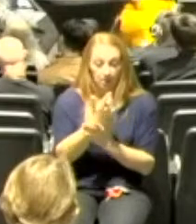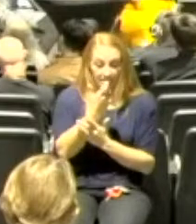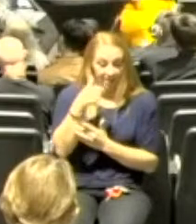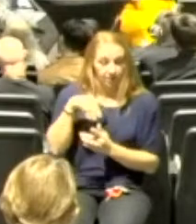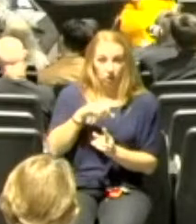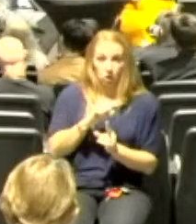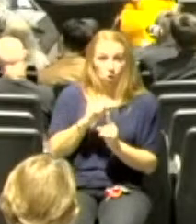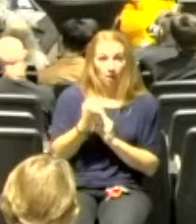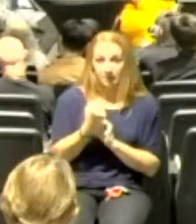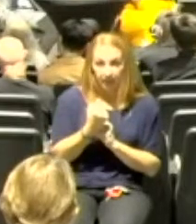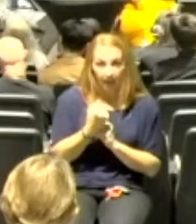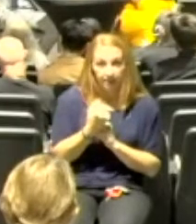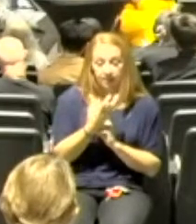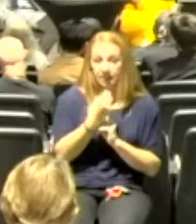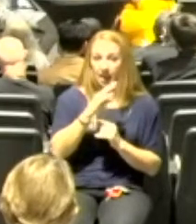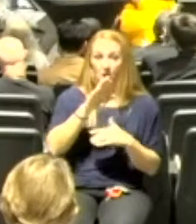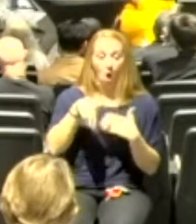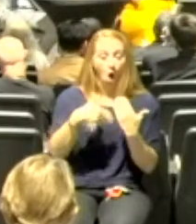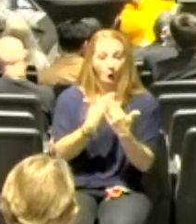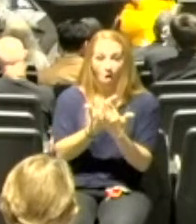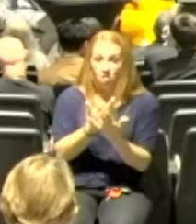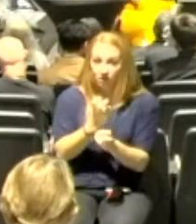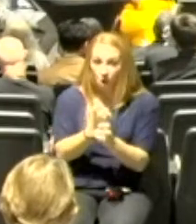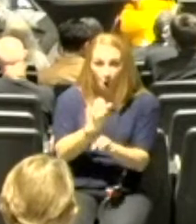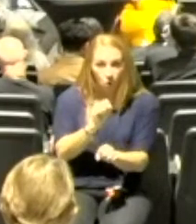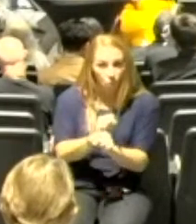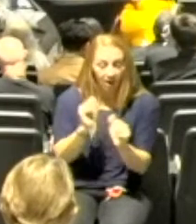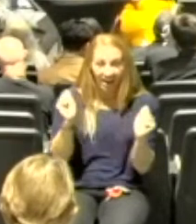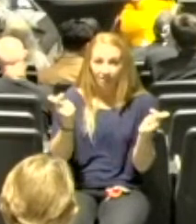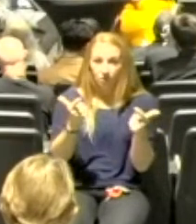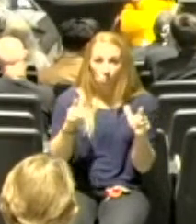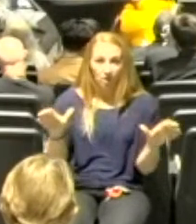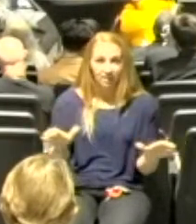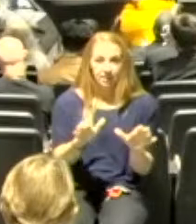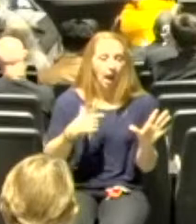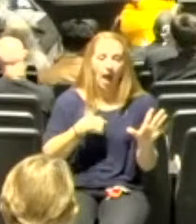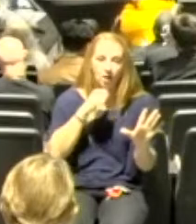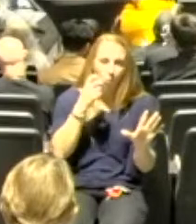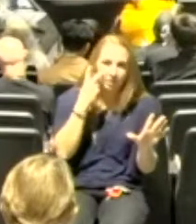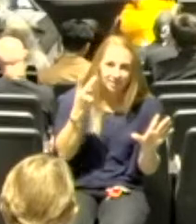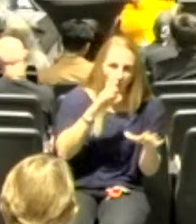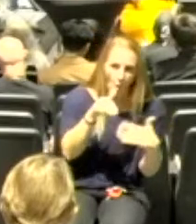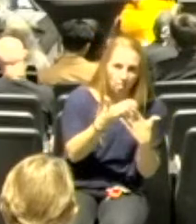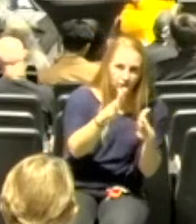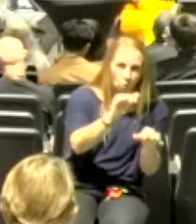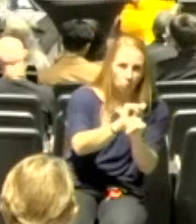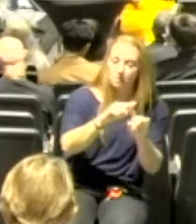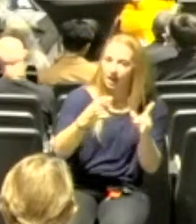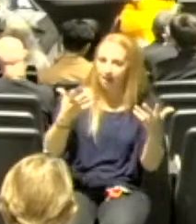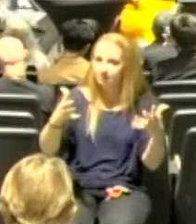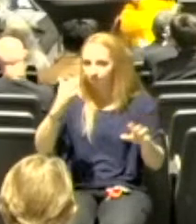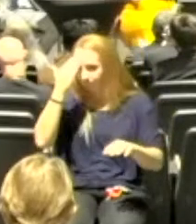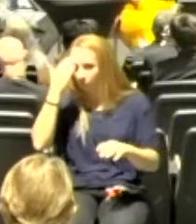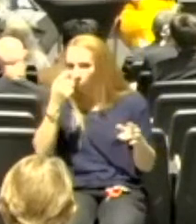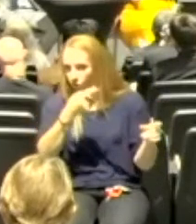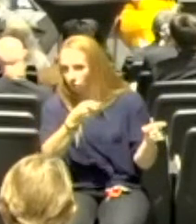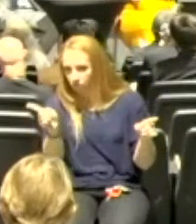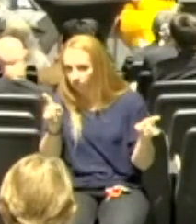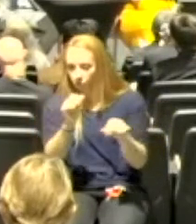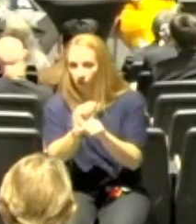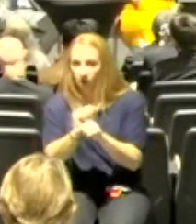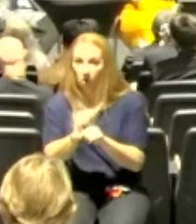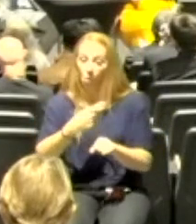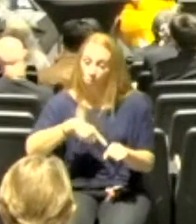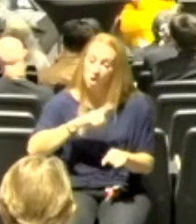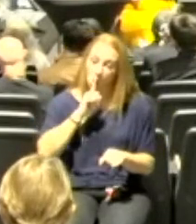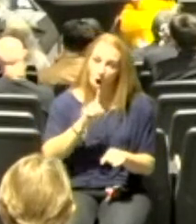circumstances, and with all of the hard work that everyone has done, and I don't see it all, but I know what's happening, we're probably doing about as well as we could expect